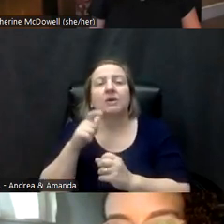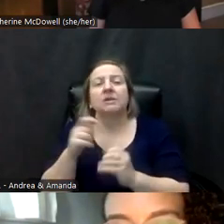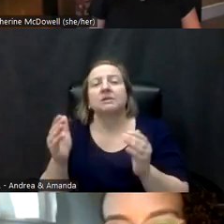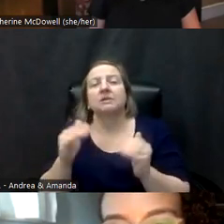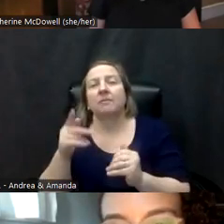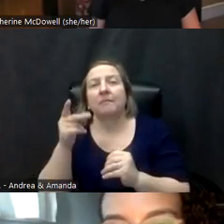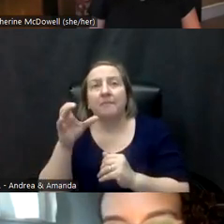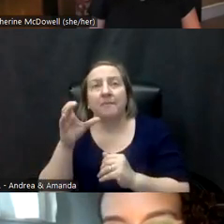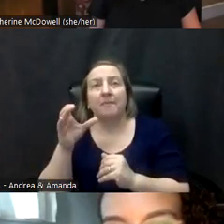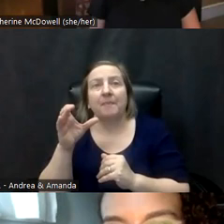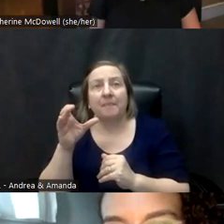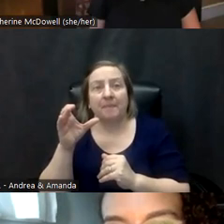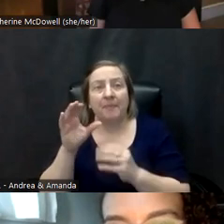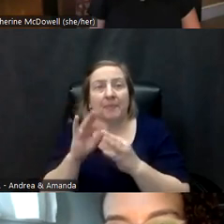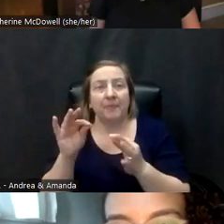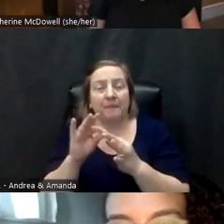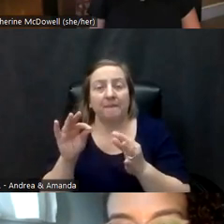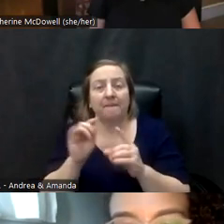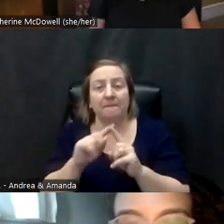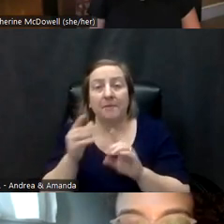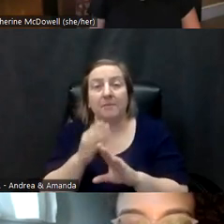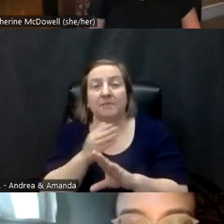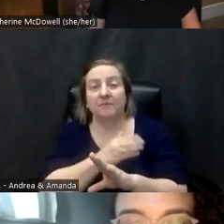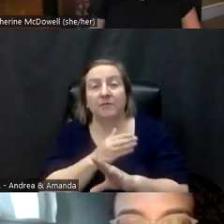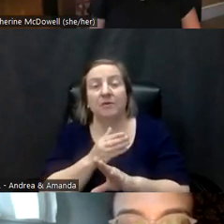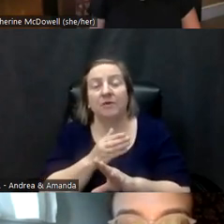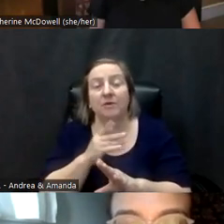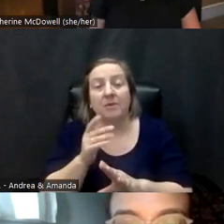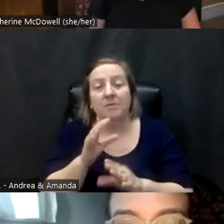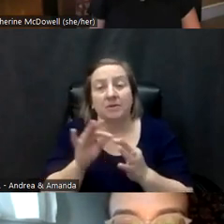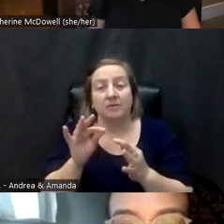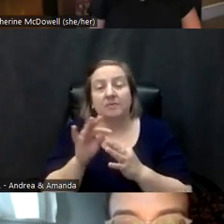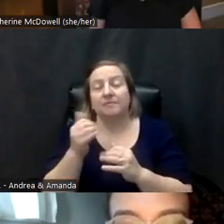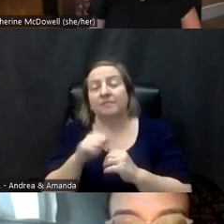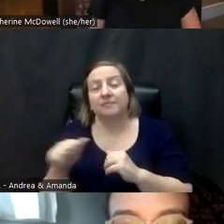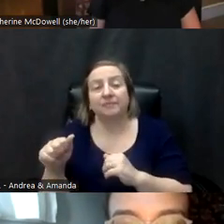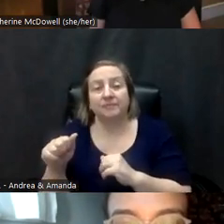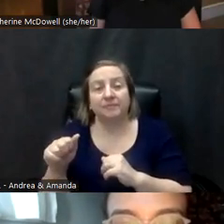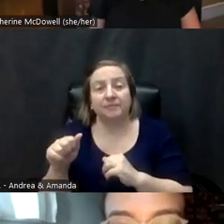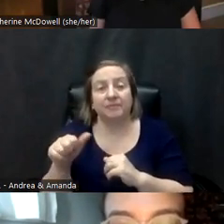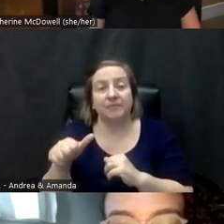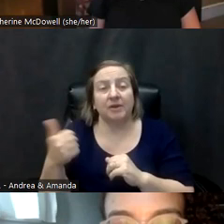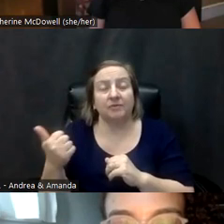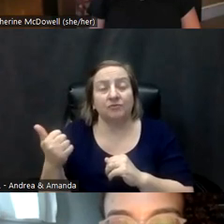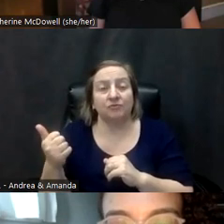public comment, but before go to public comment, is there any other